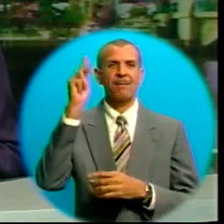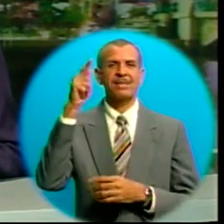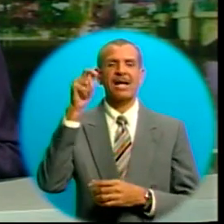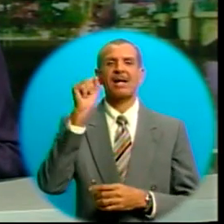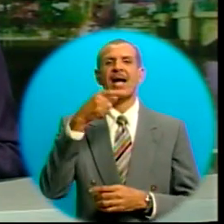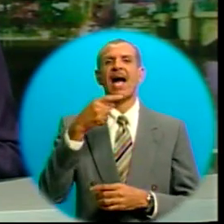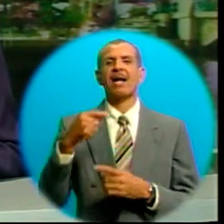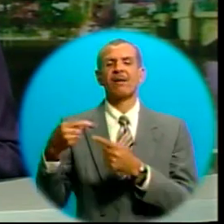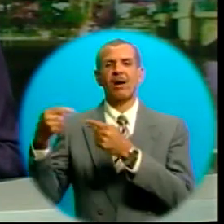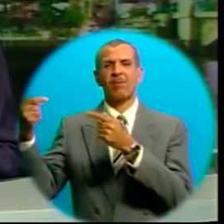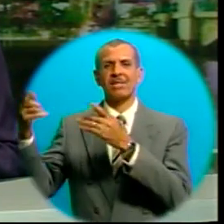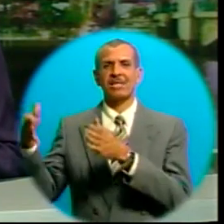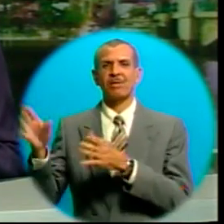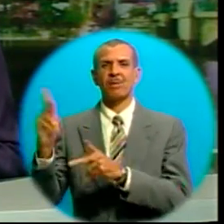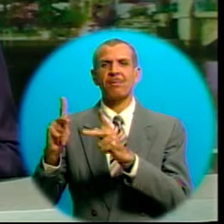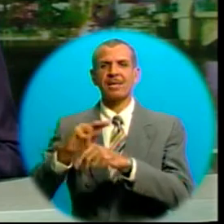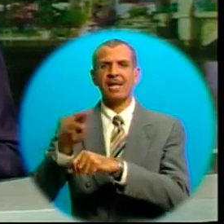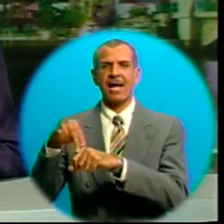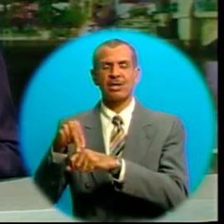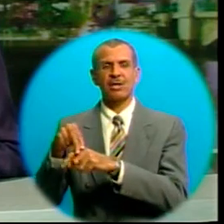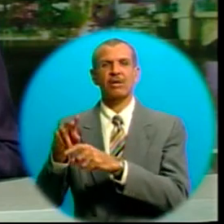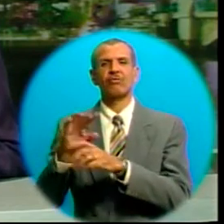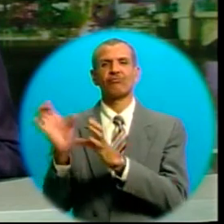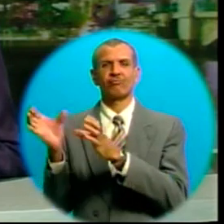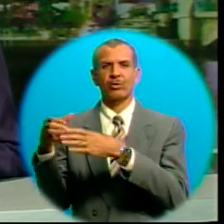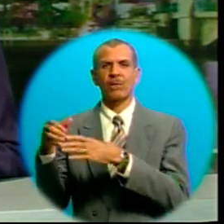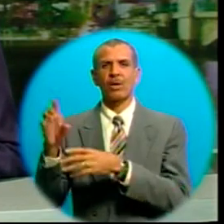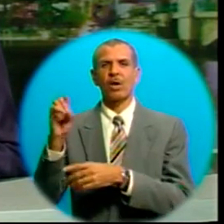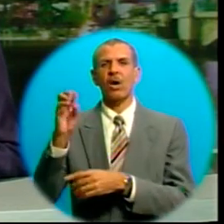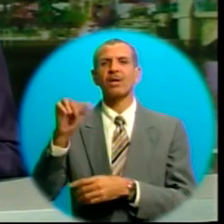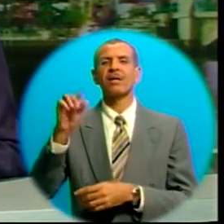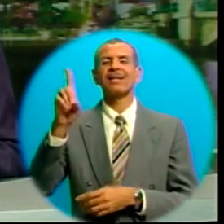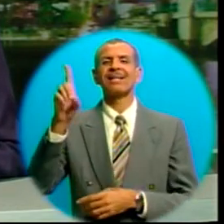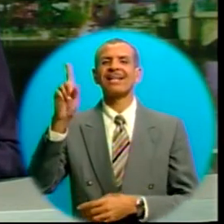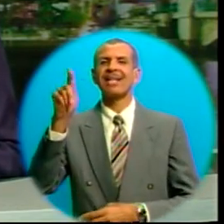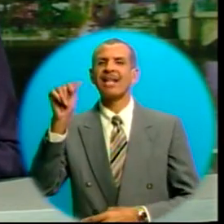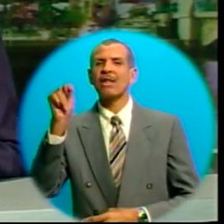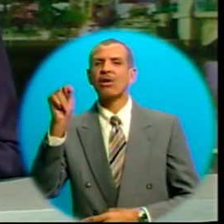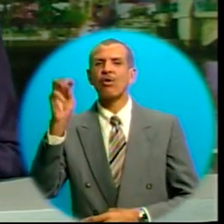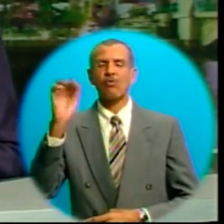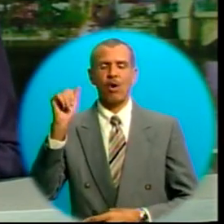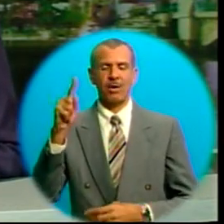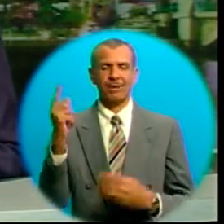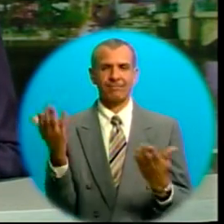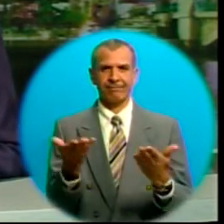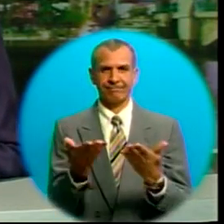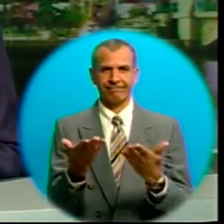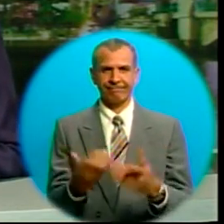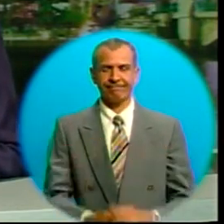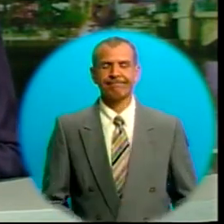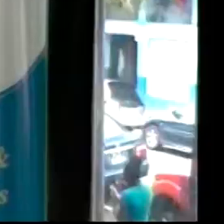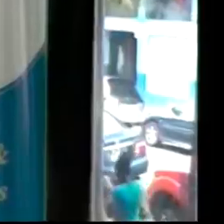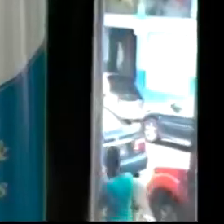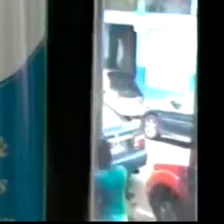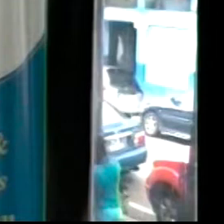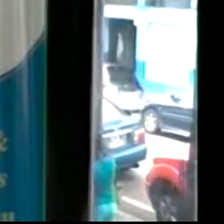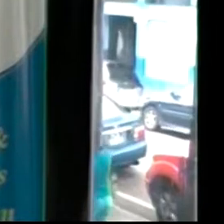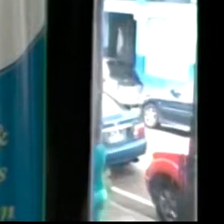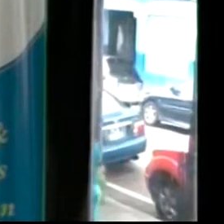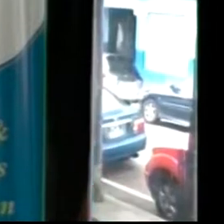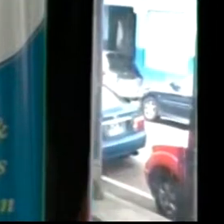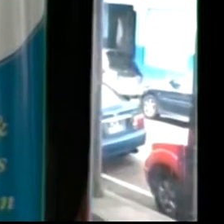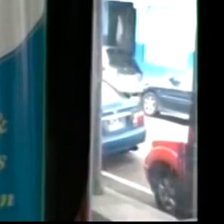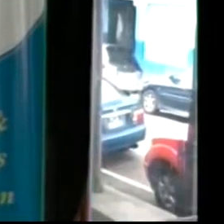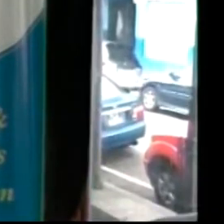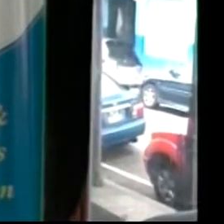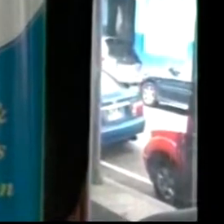main opposition People's National Movement, headed by Dr. Keith Rowley. We have more in this report. The rains could well play